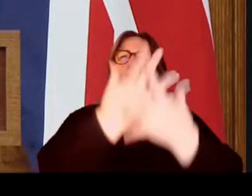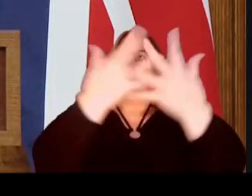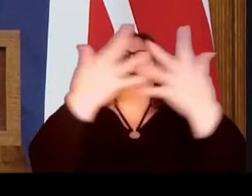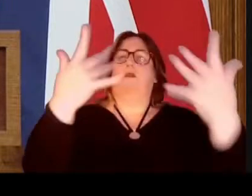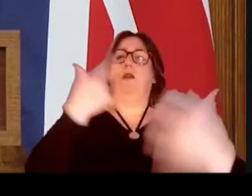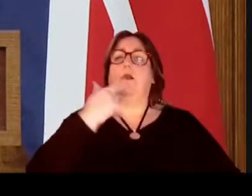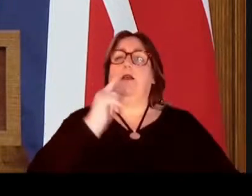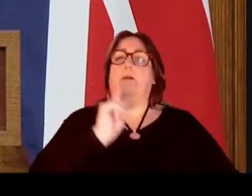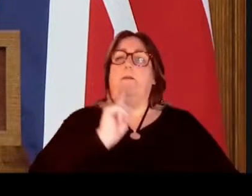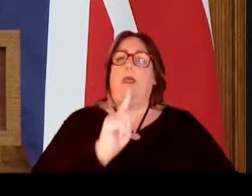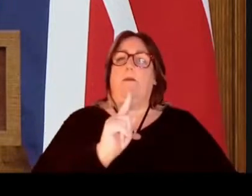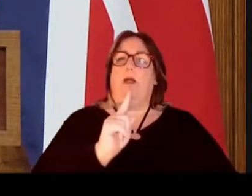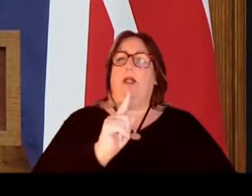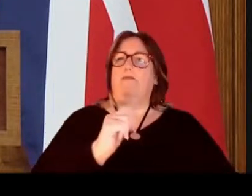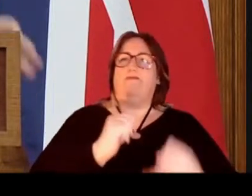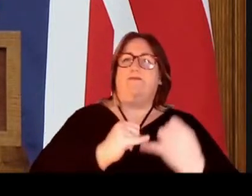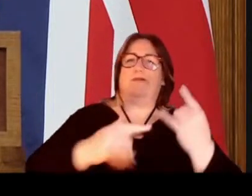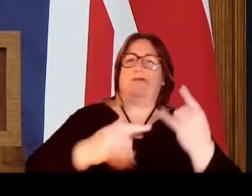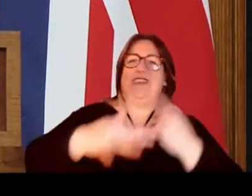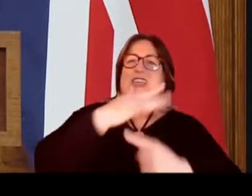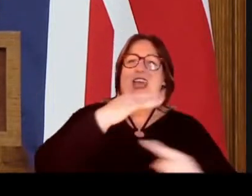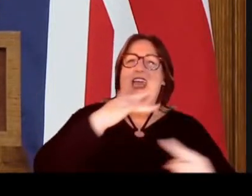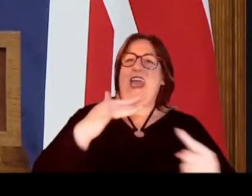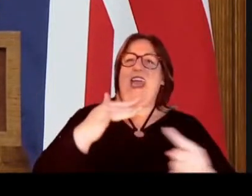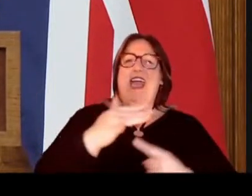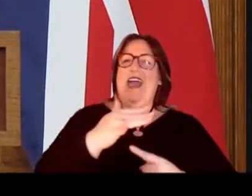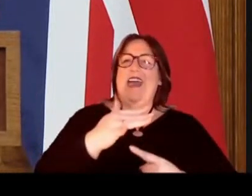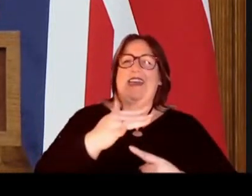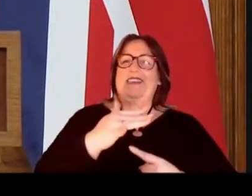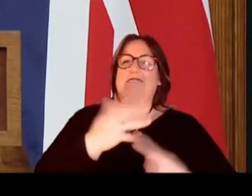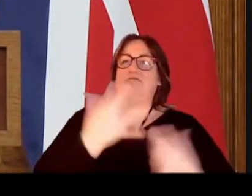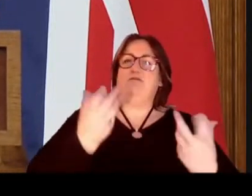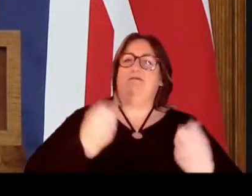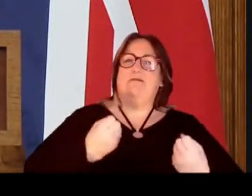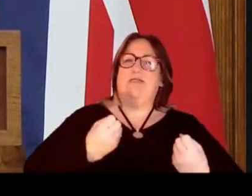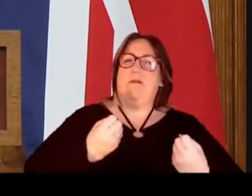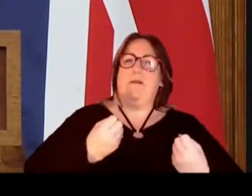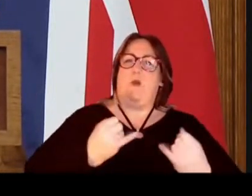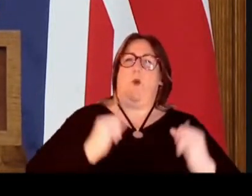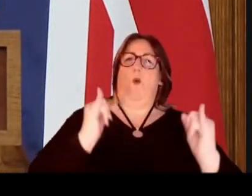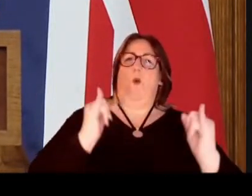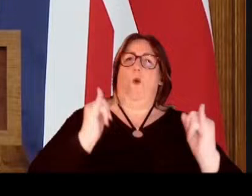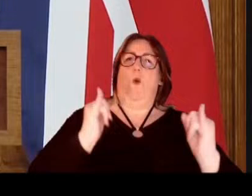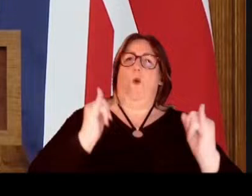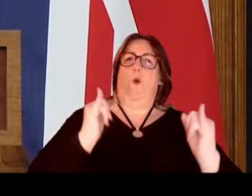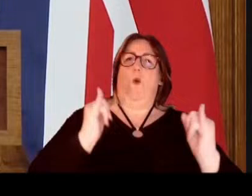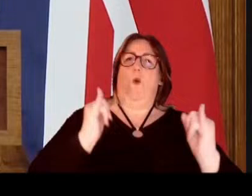longer does that. Now, people will say this is all because of immigration.